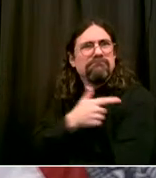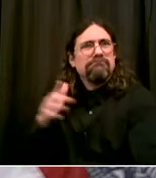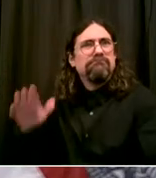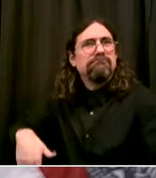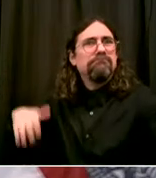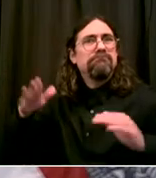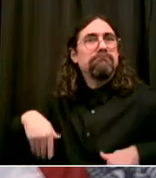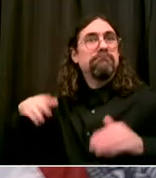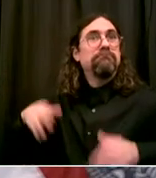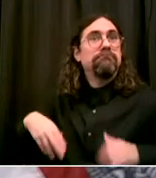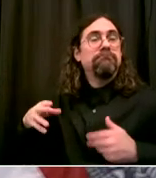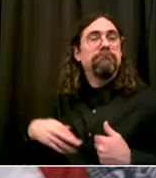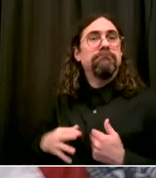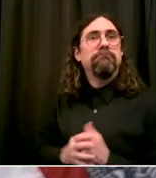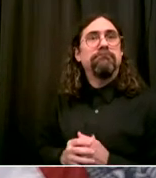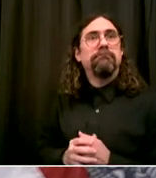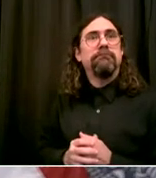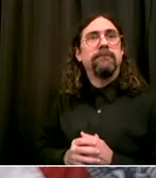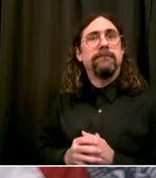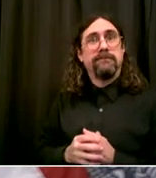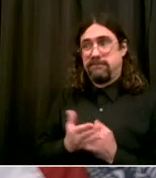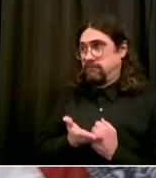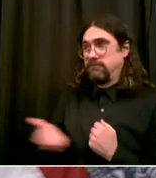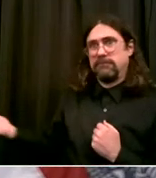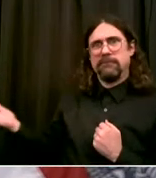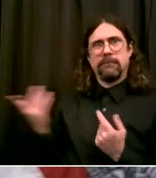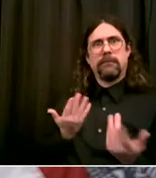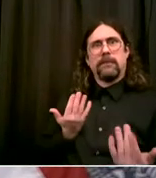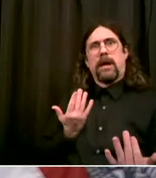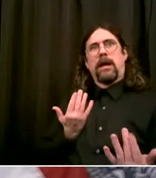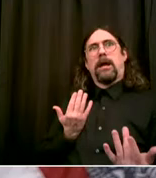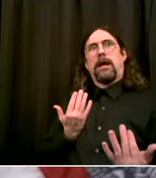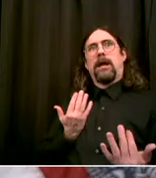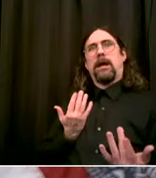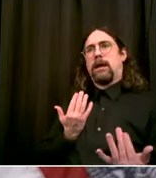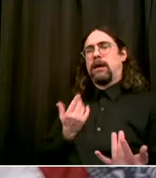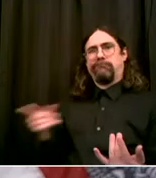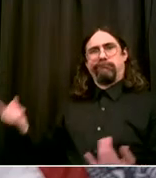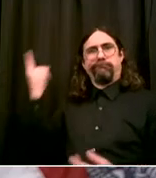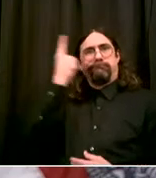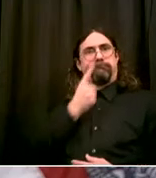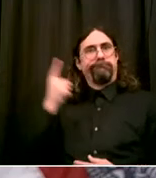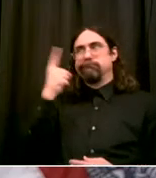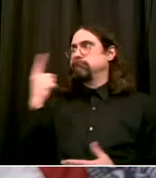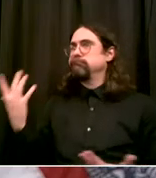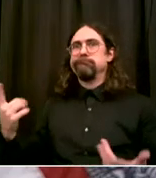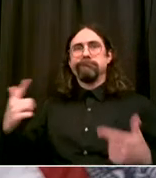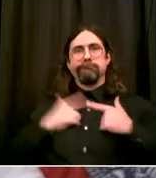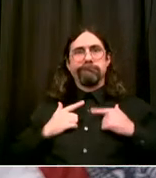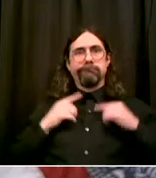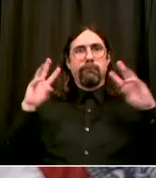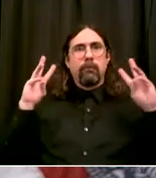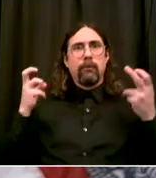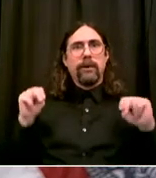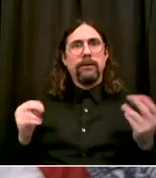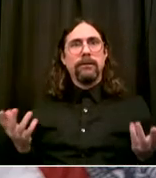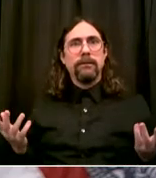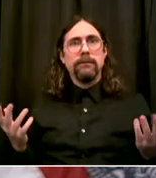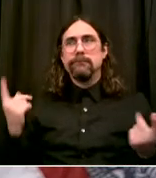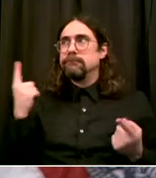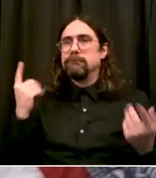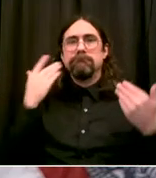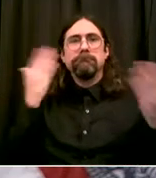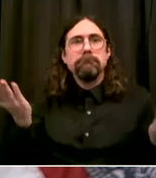So, and knowing, talking about group 1A, about the healthcare workers and the nursing home